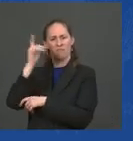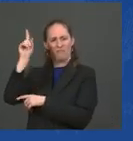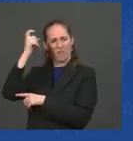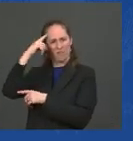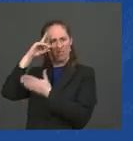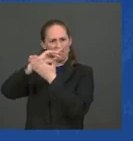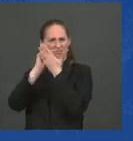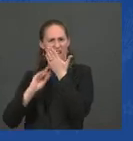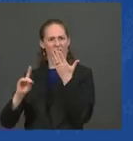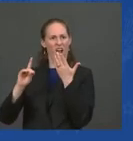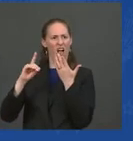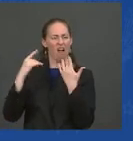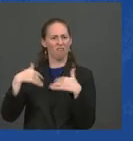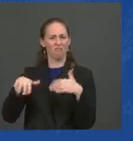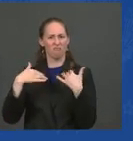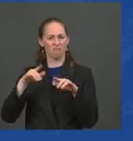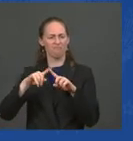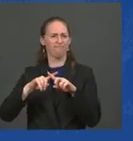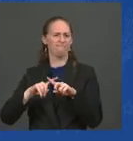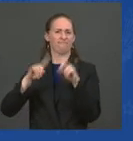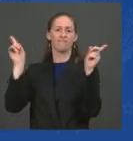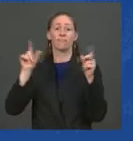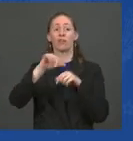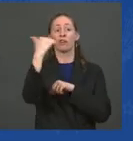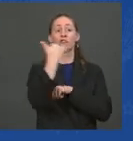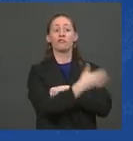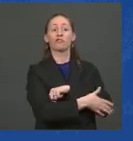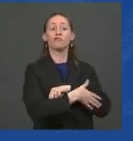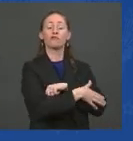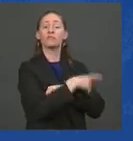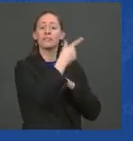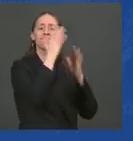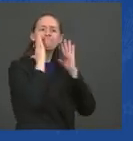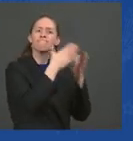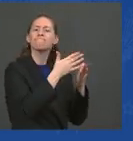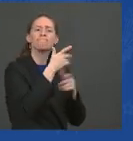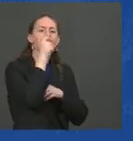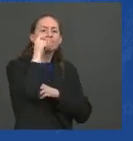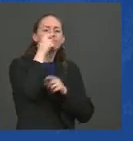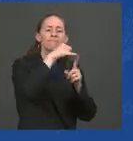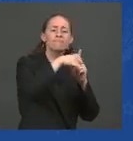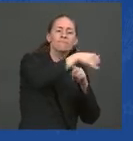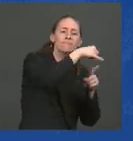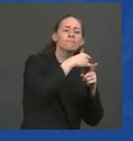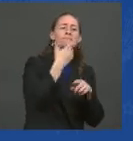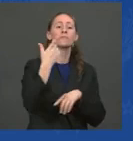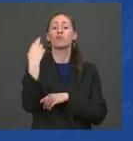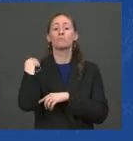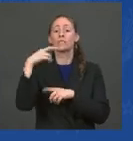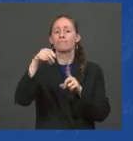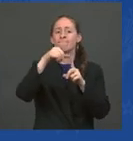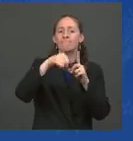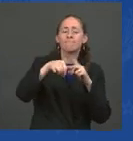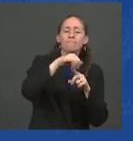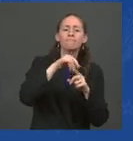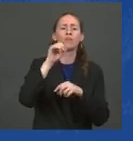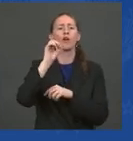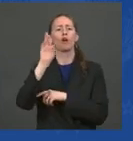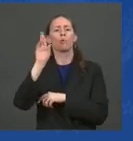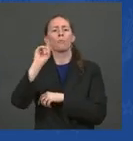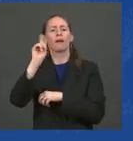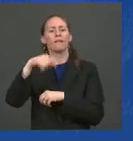other nation is organized based on ethnicity, religion, geography, color.